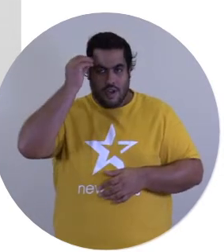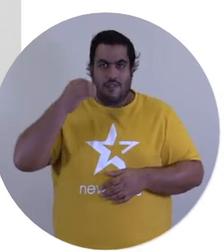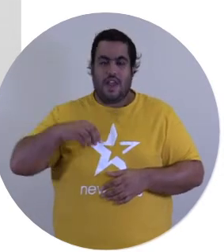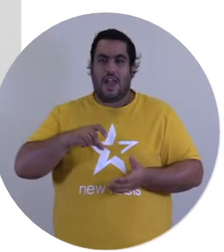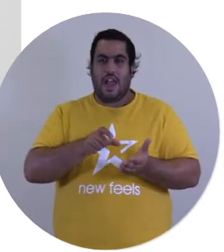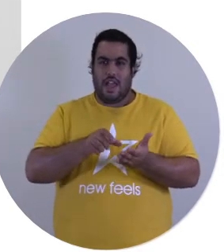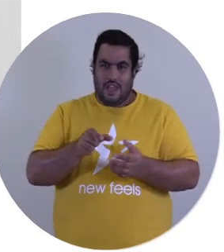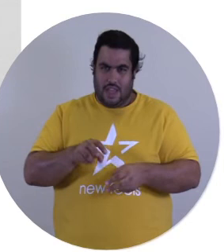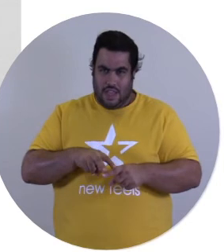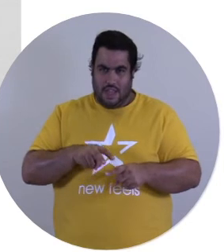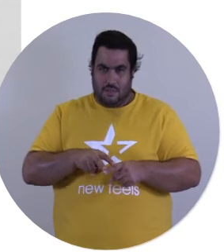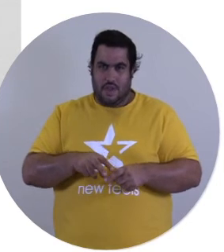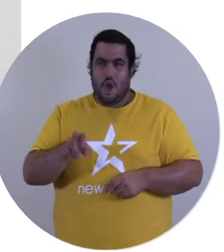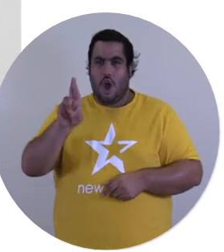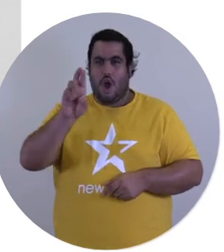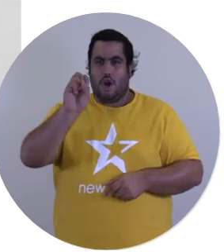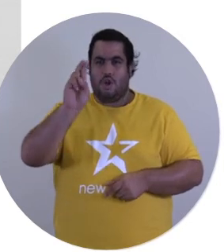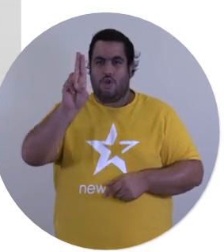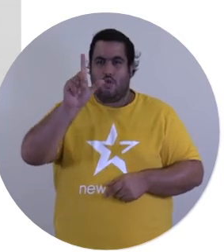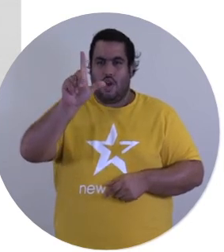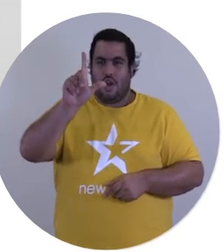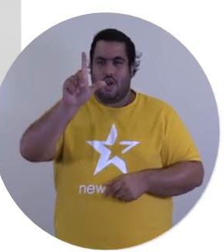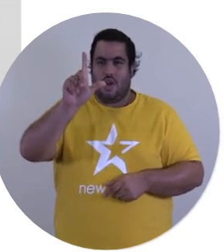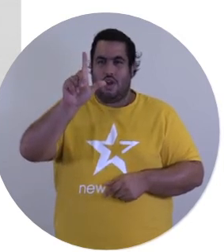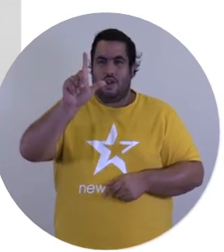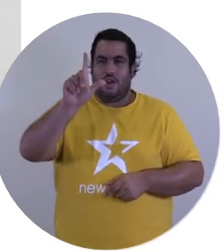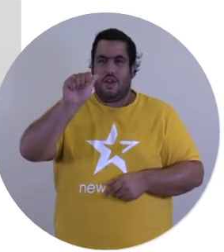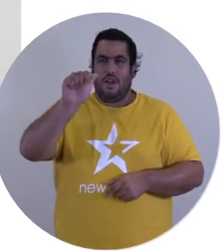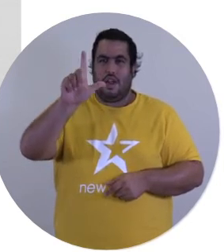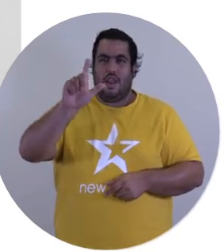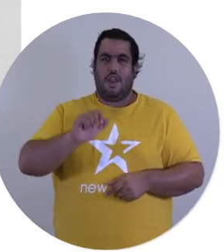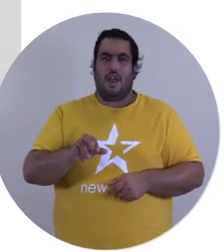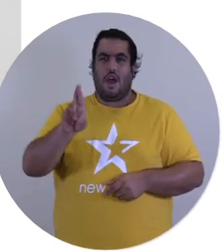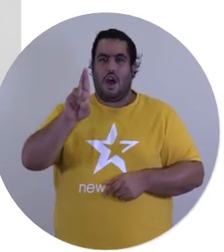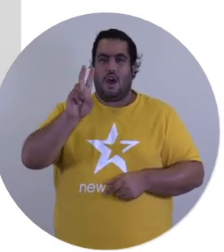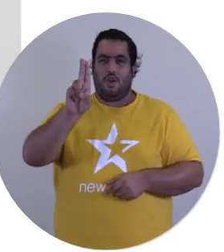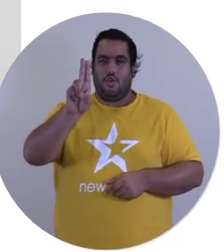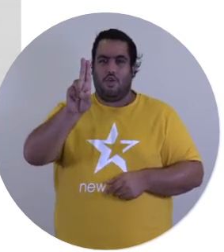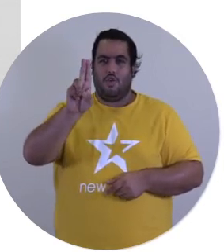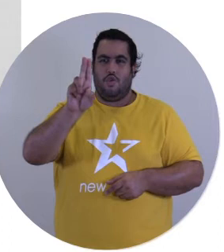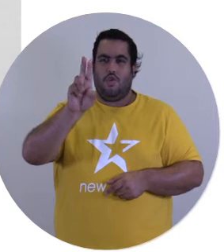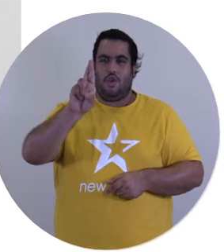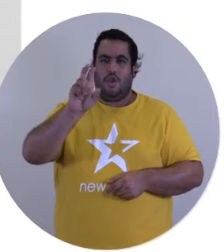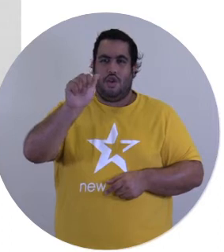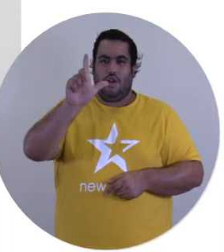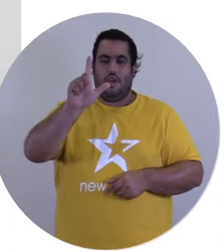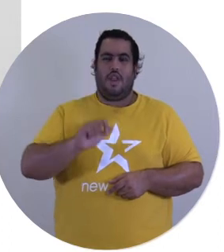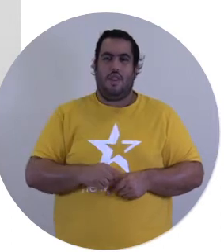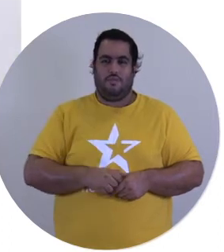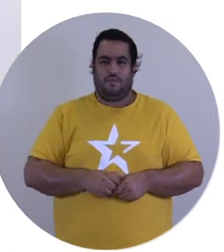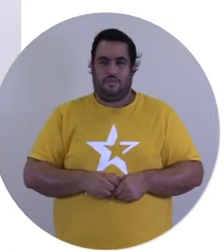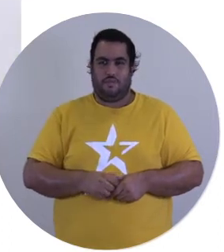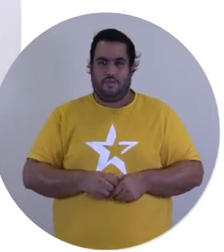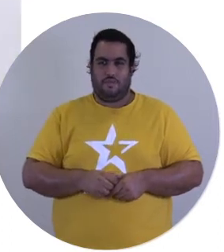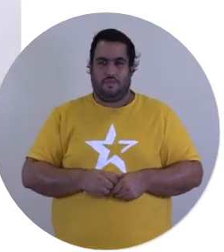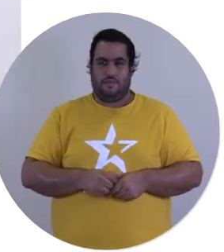related to the countryside. For example, rural areas are very remote, but they are worth the trip. They